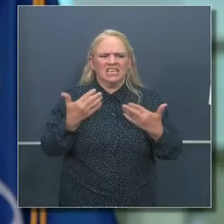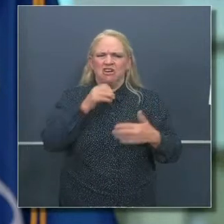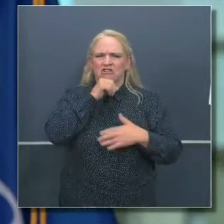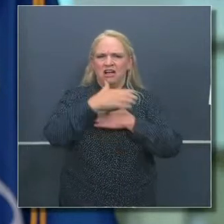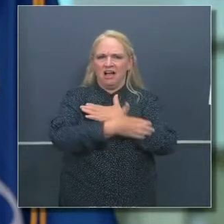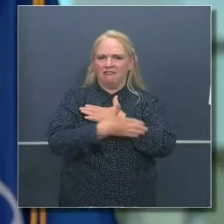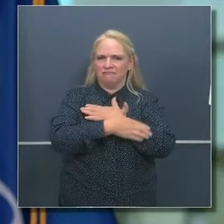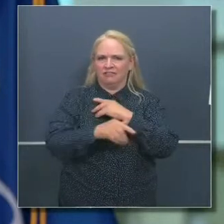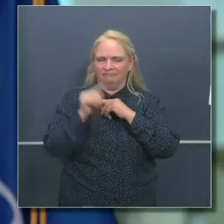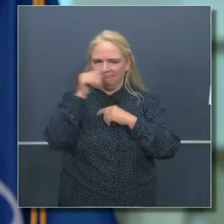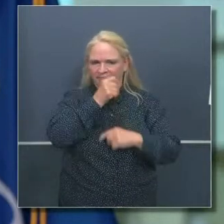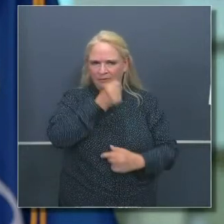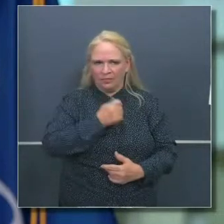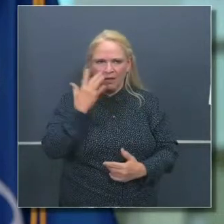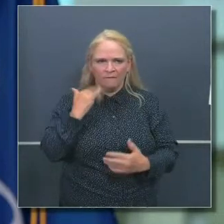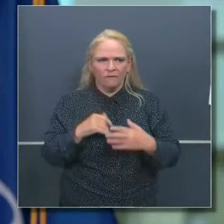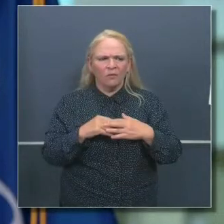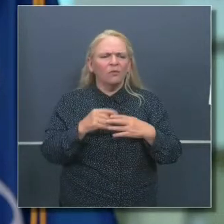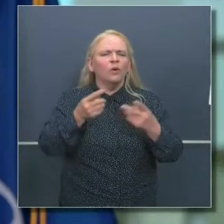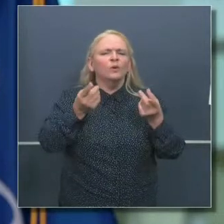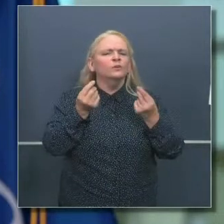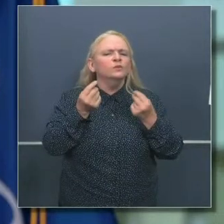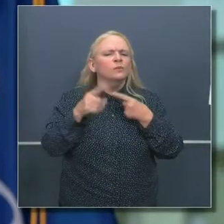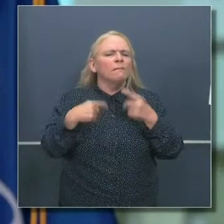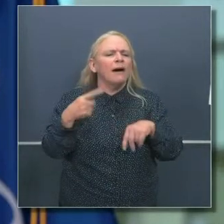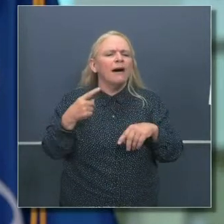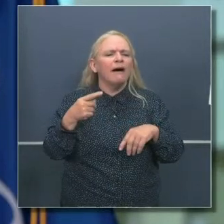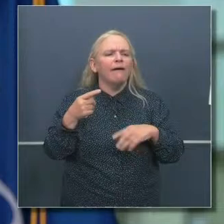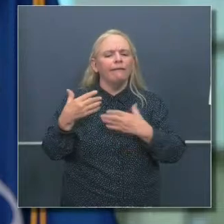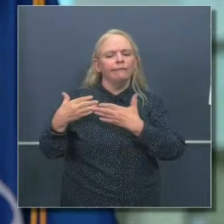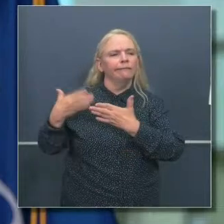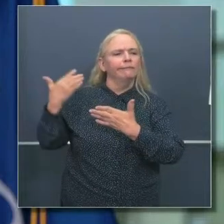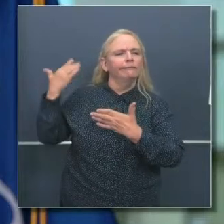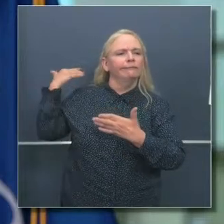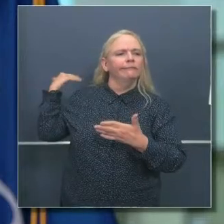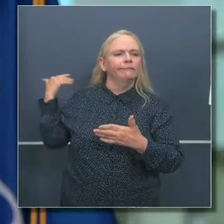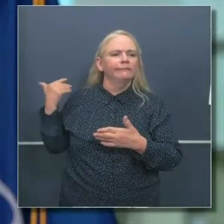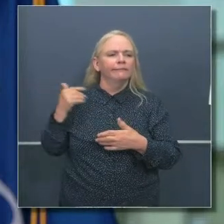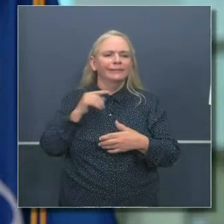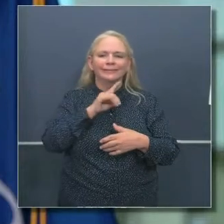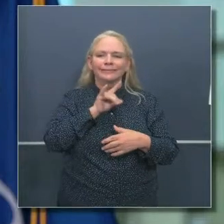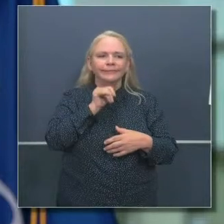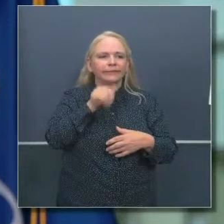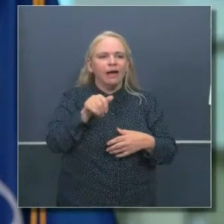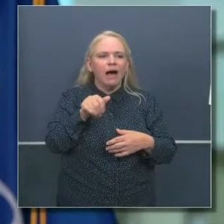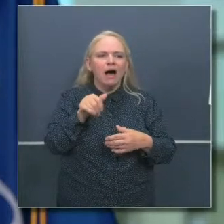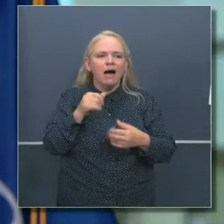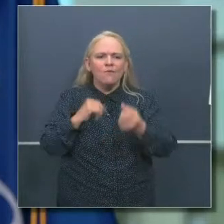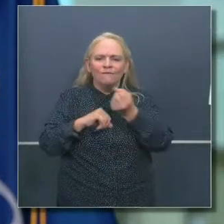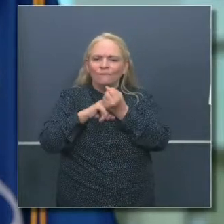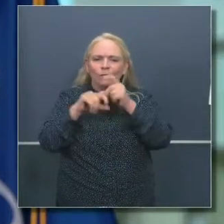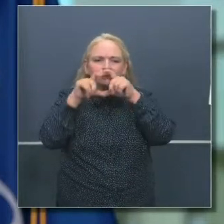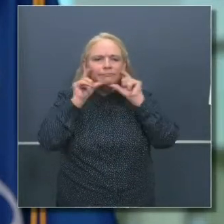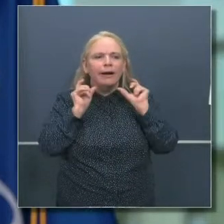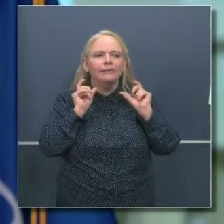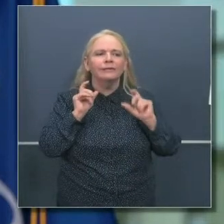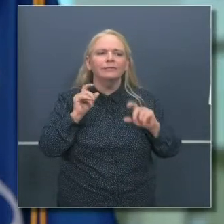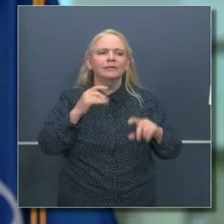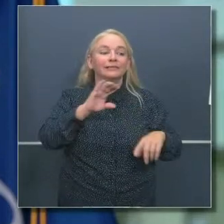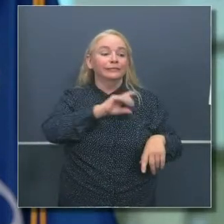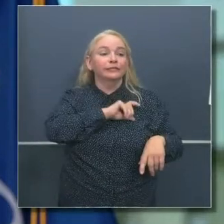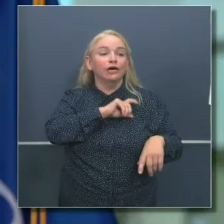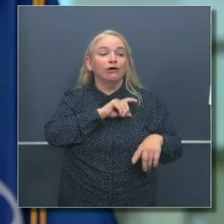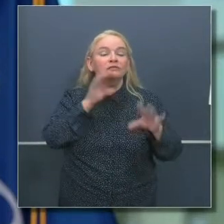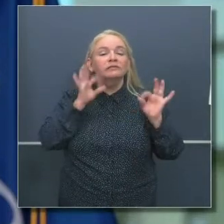what will be done about Orange County's past disregard for enforcing mask orders. up what the sheriff has said about taking a more educational